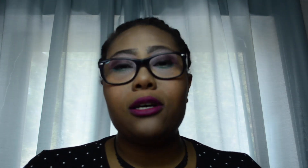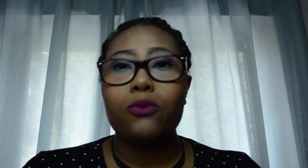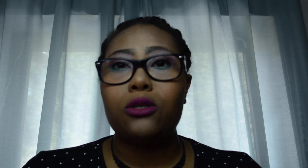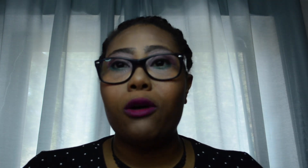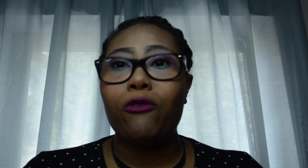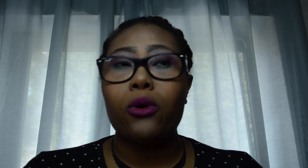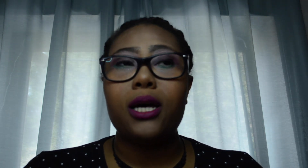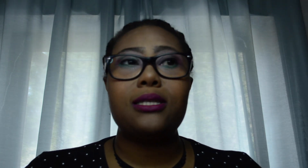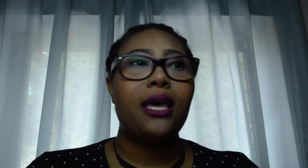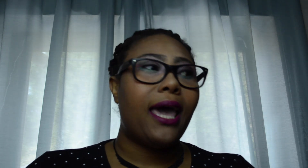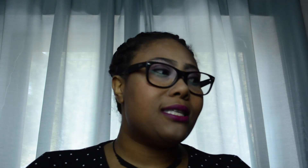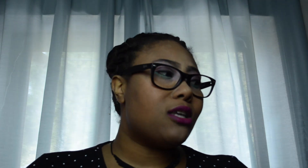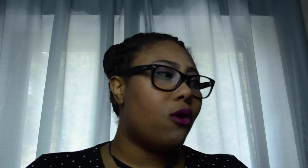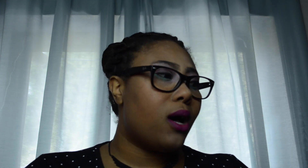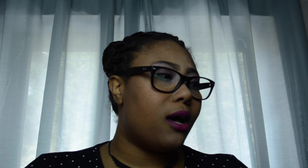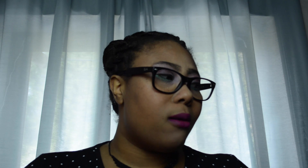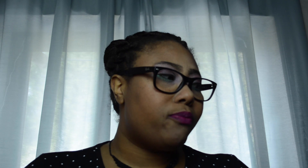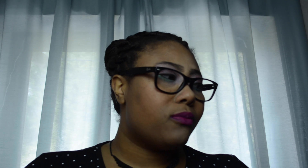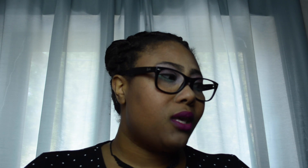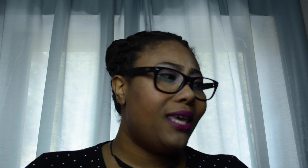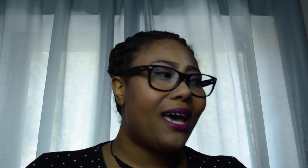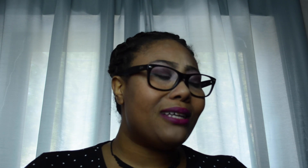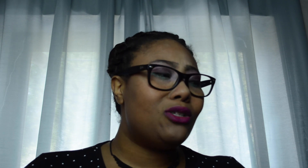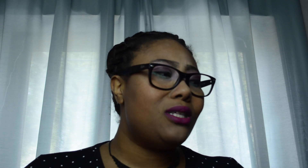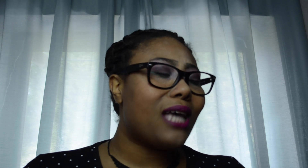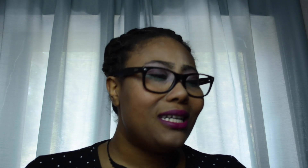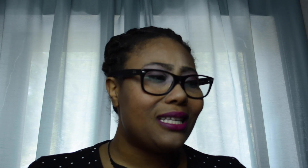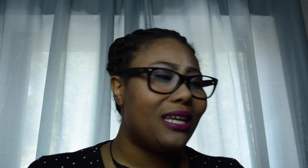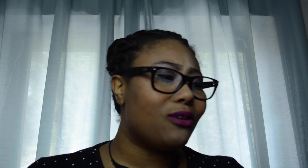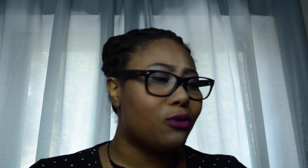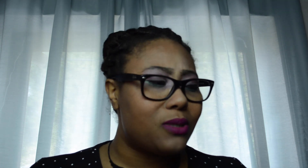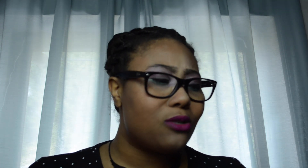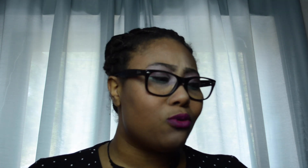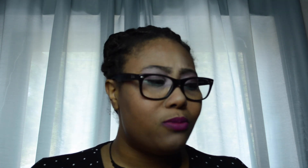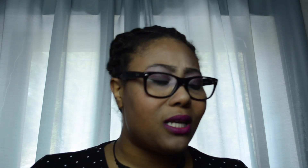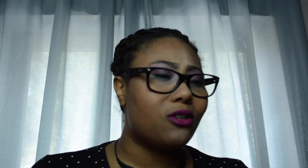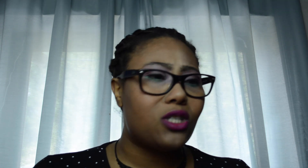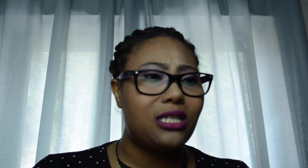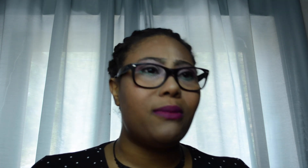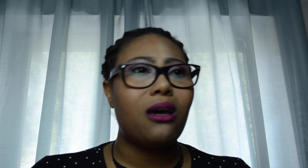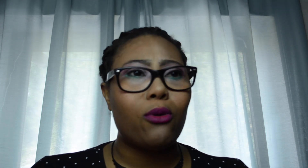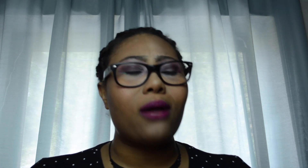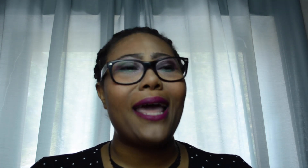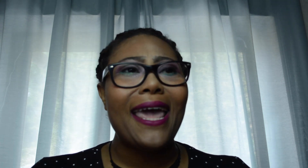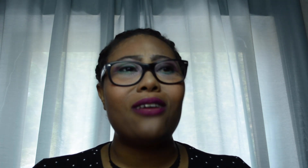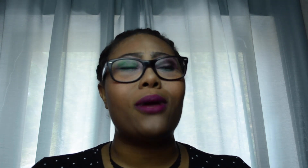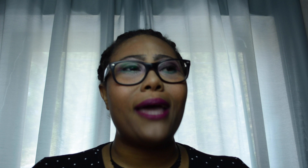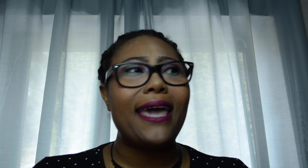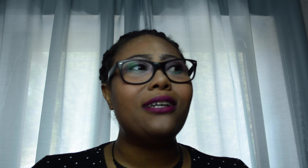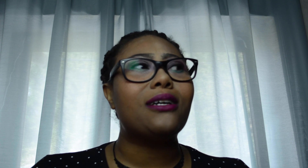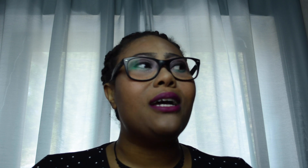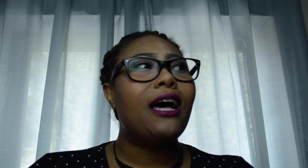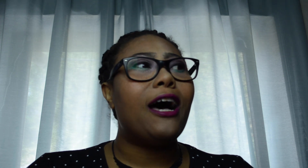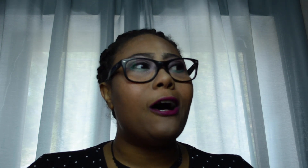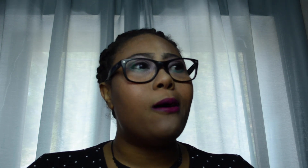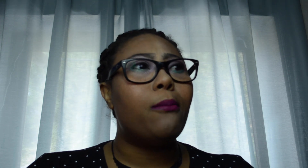nobody else would do it for us. And so, yeah, to these isolated groups, these groups that are just stemming up around hate, around